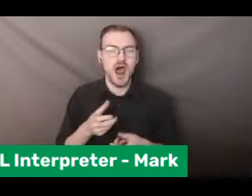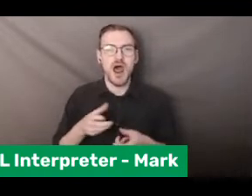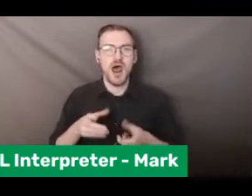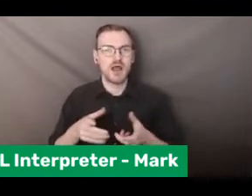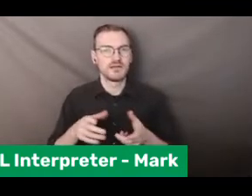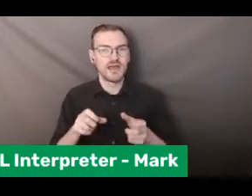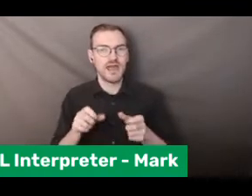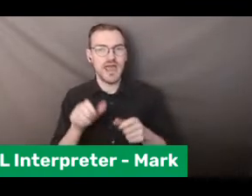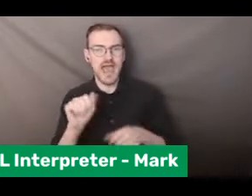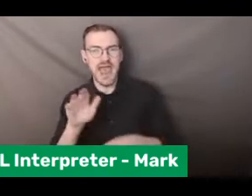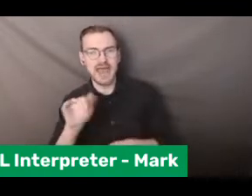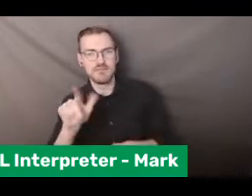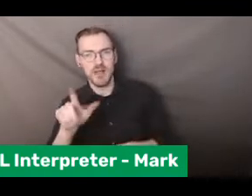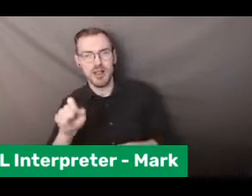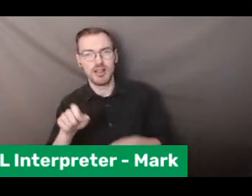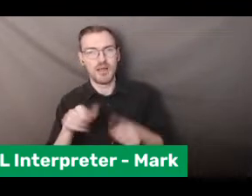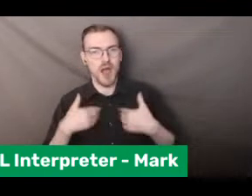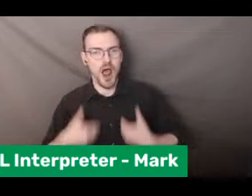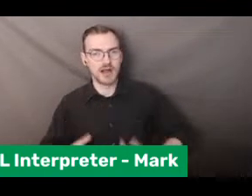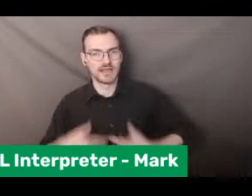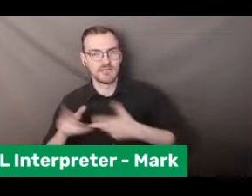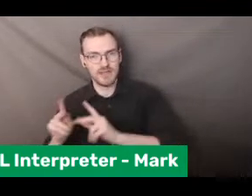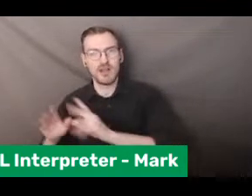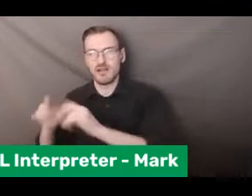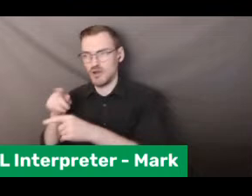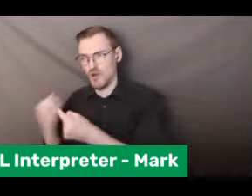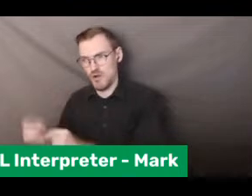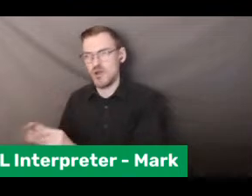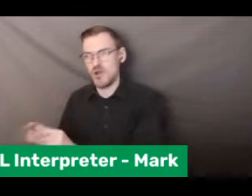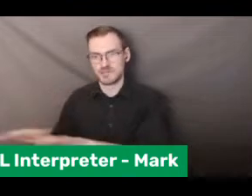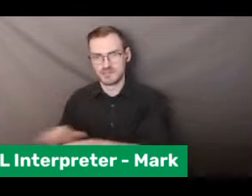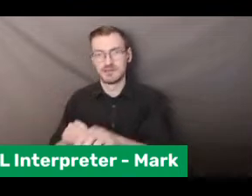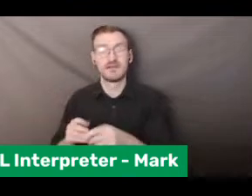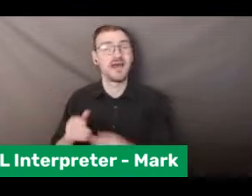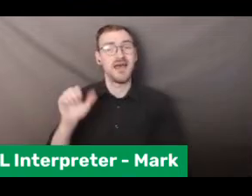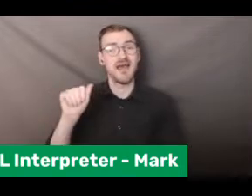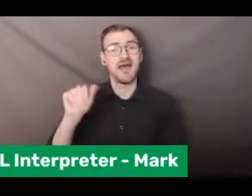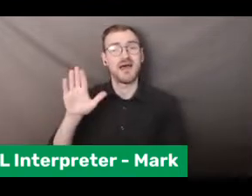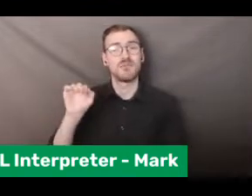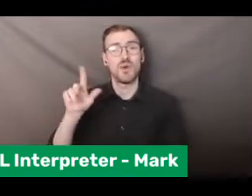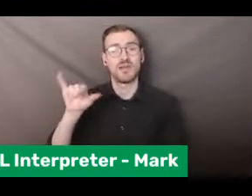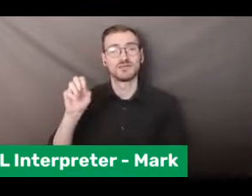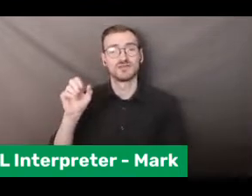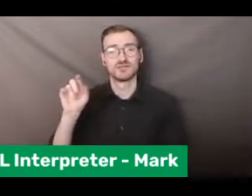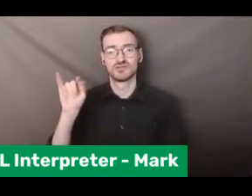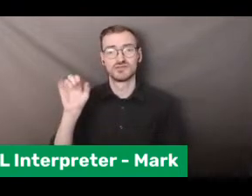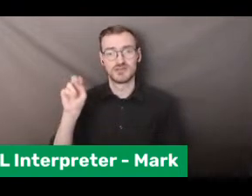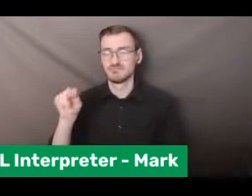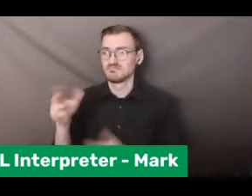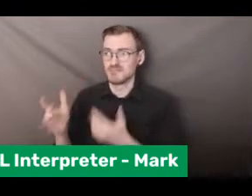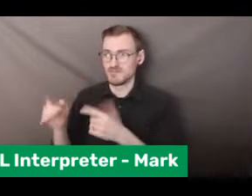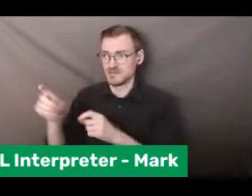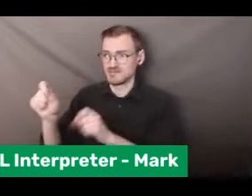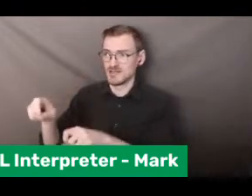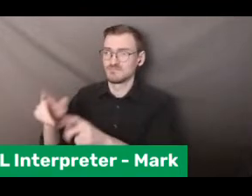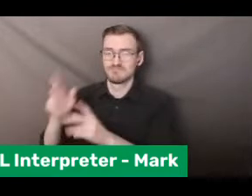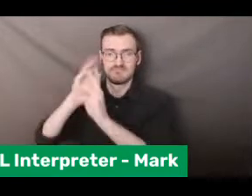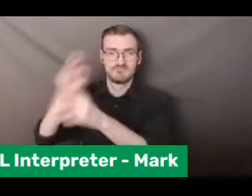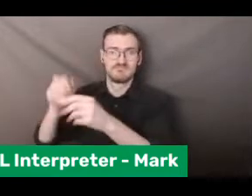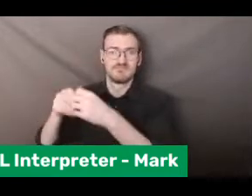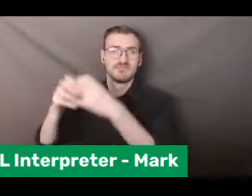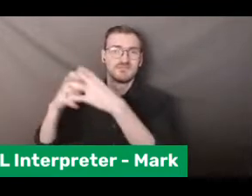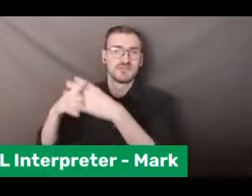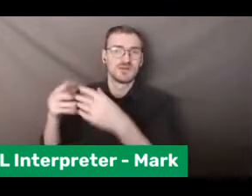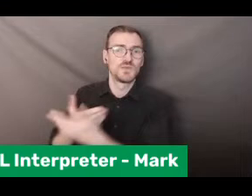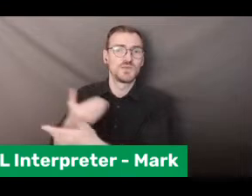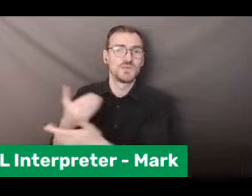us. Abolition might help us create new systems that help unite us, that help us, like those sea anemone and the crabs and the